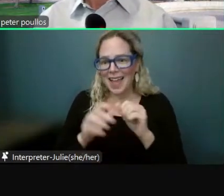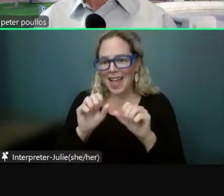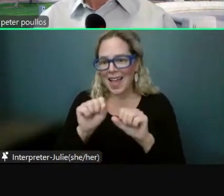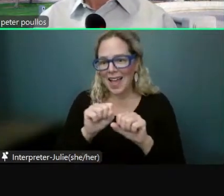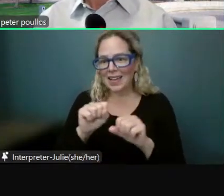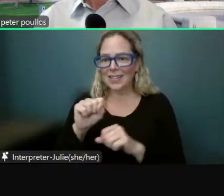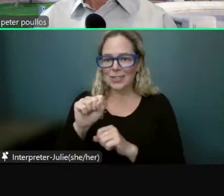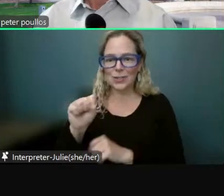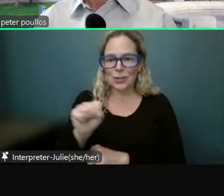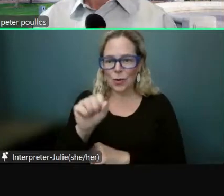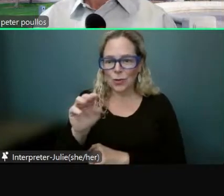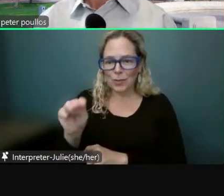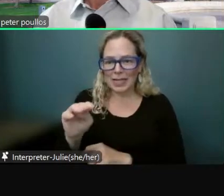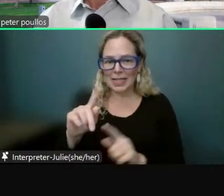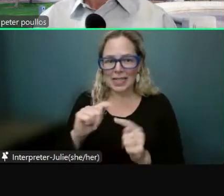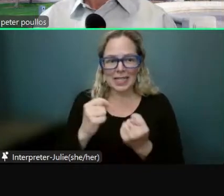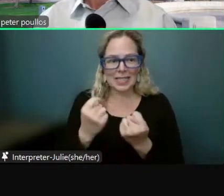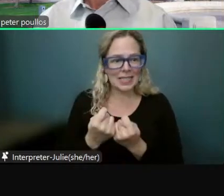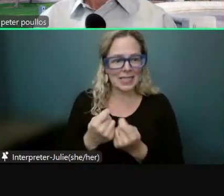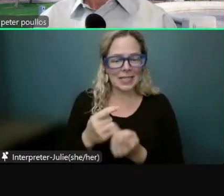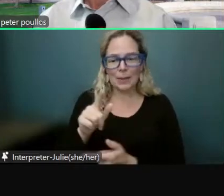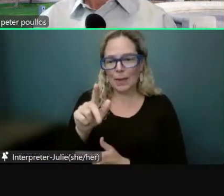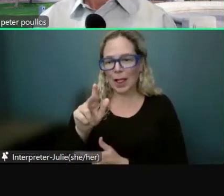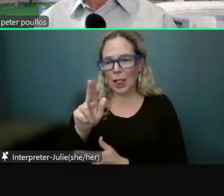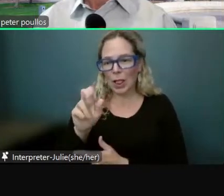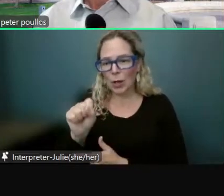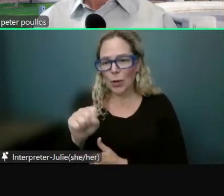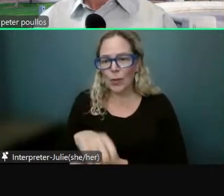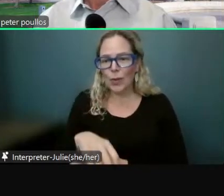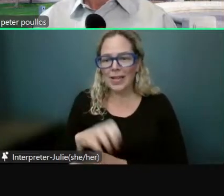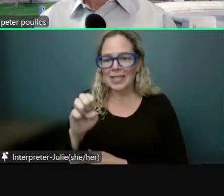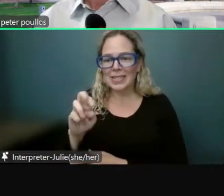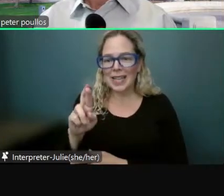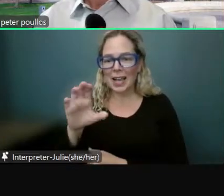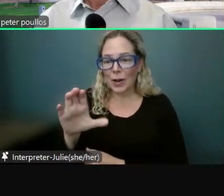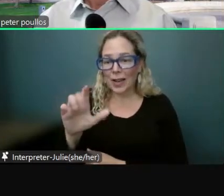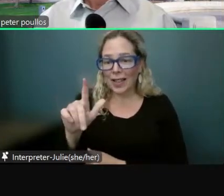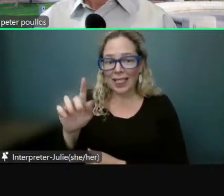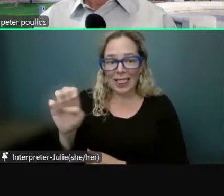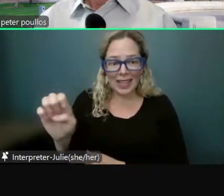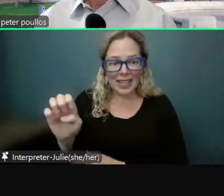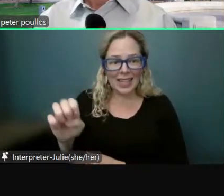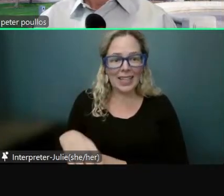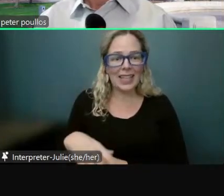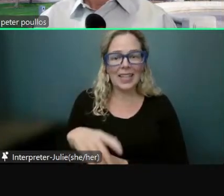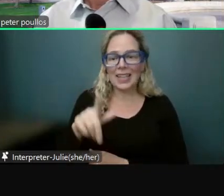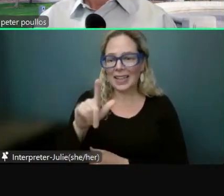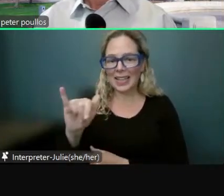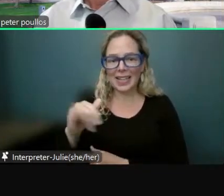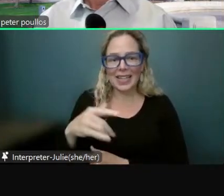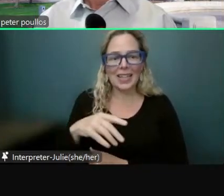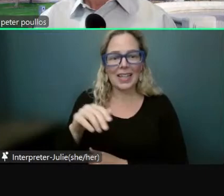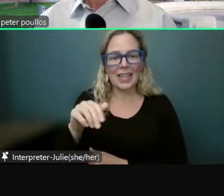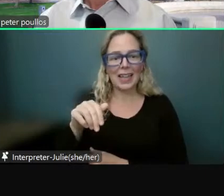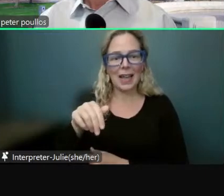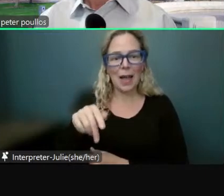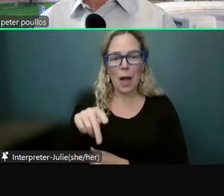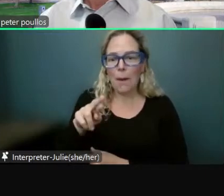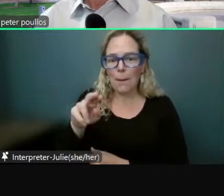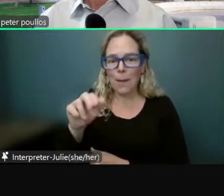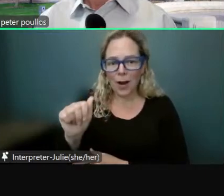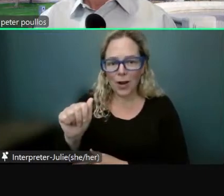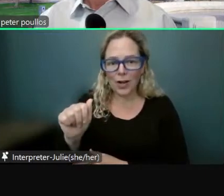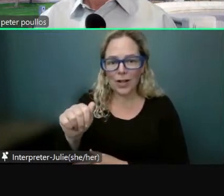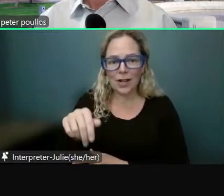team, Lewis, Eric Lee, helps out with conference technology. Aparna Pillai on social media